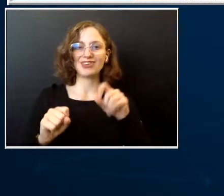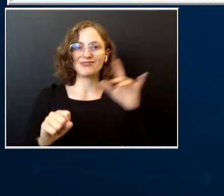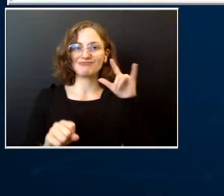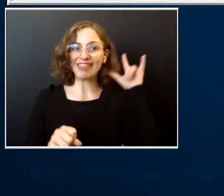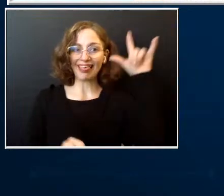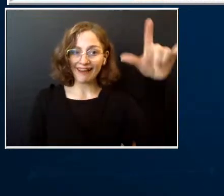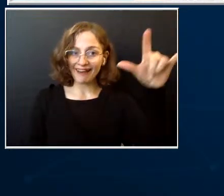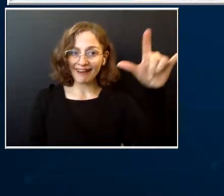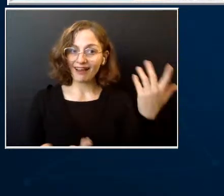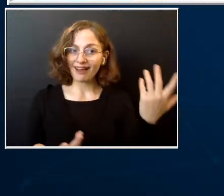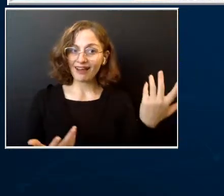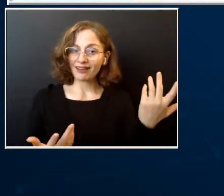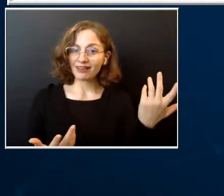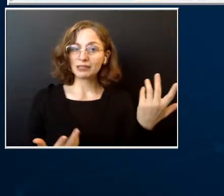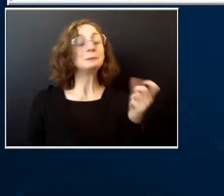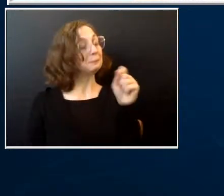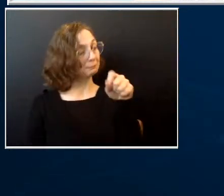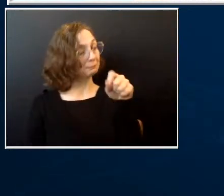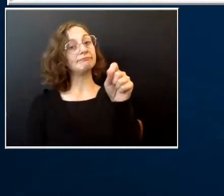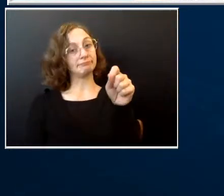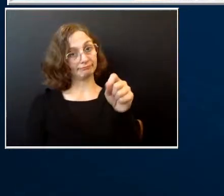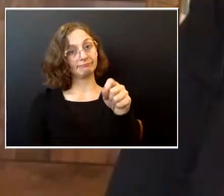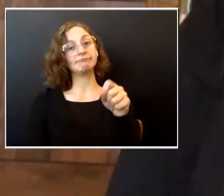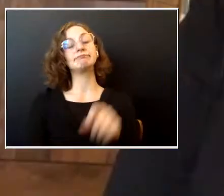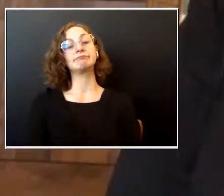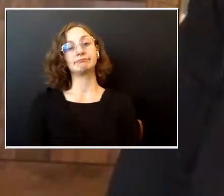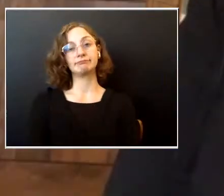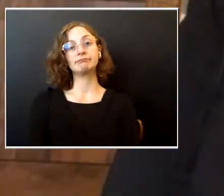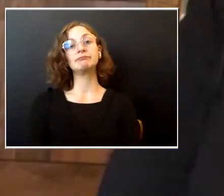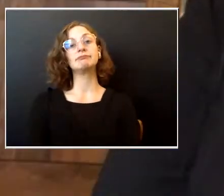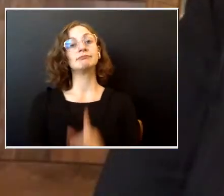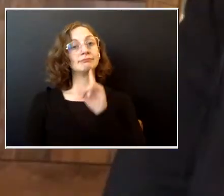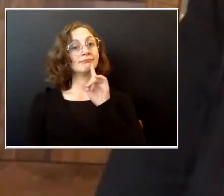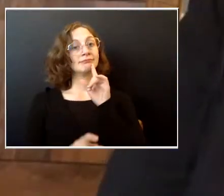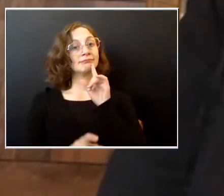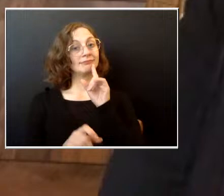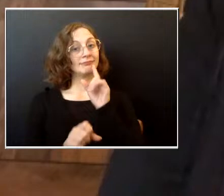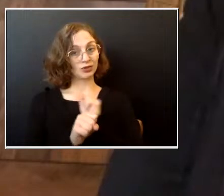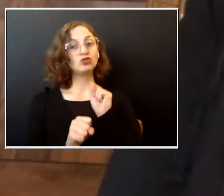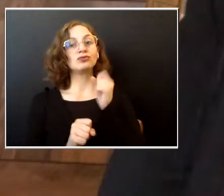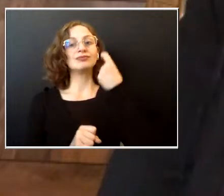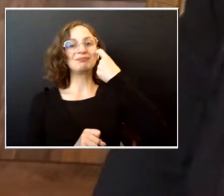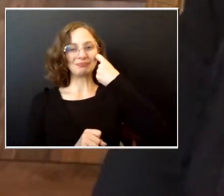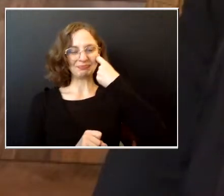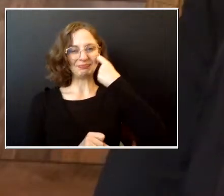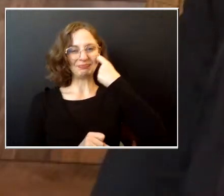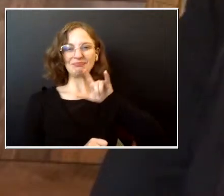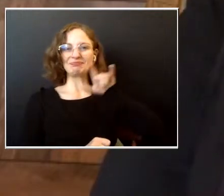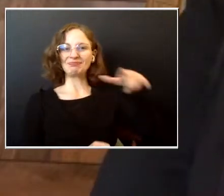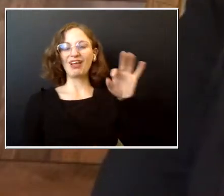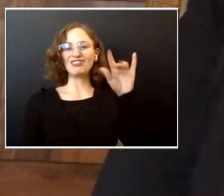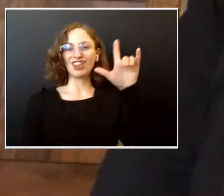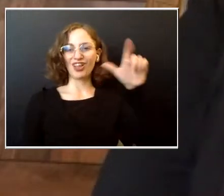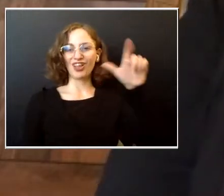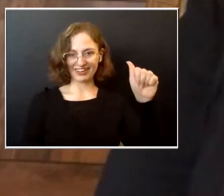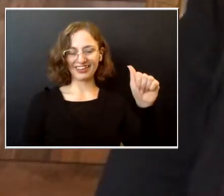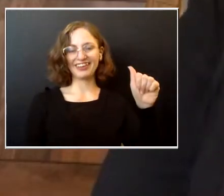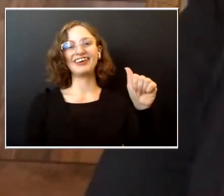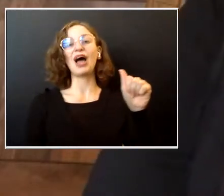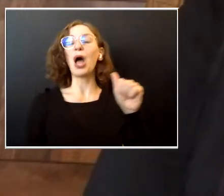that? Yes. I actually went on a trip to Florida. And, wonderful.